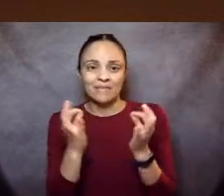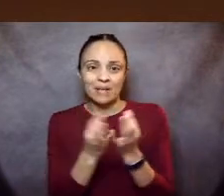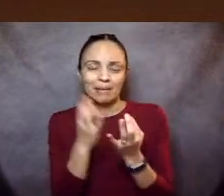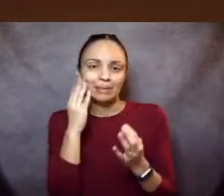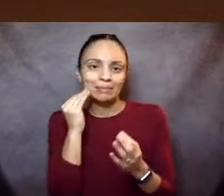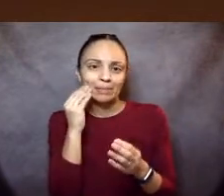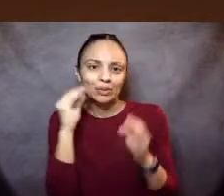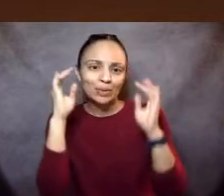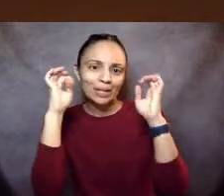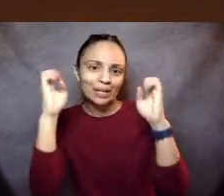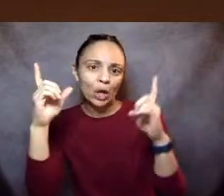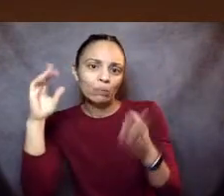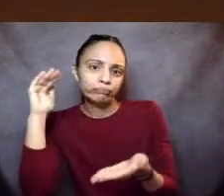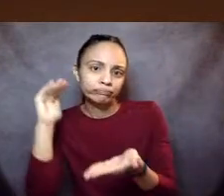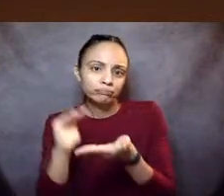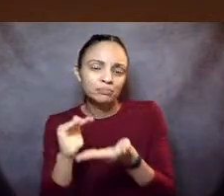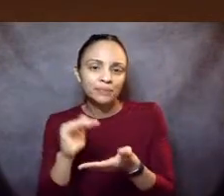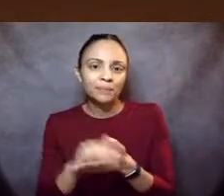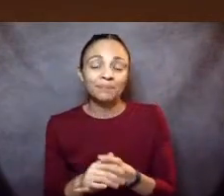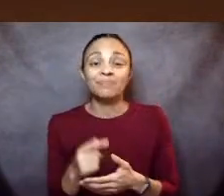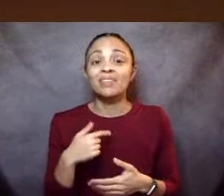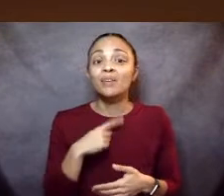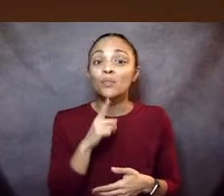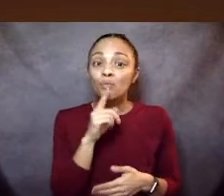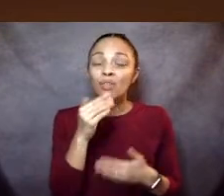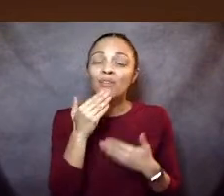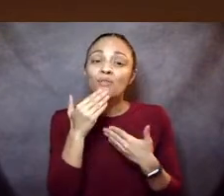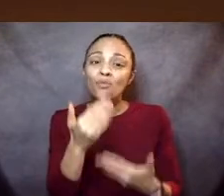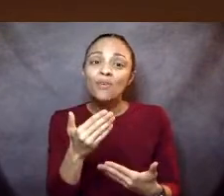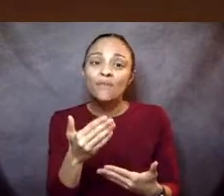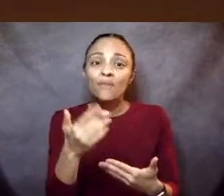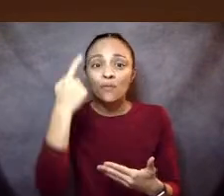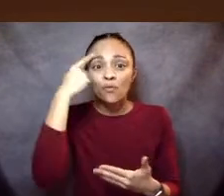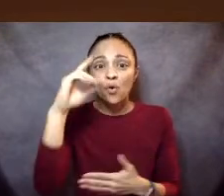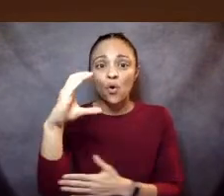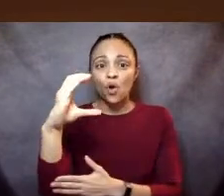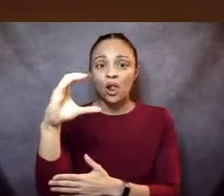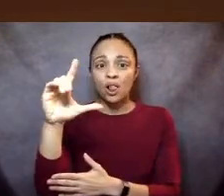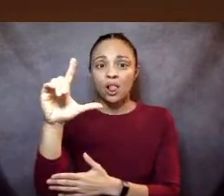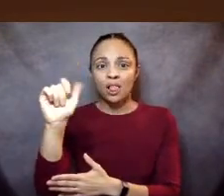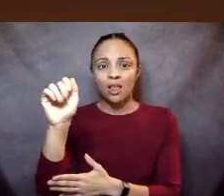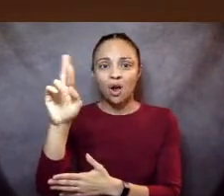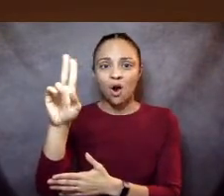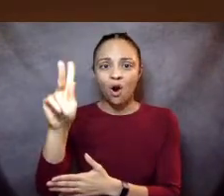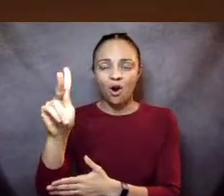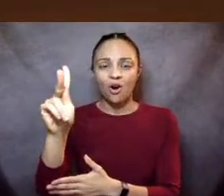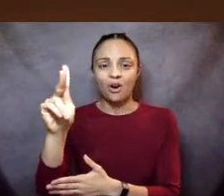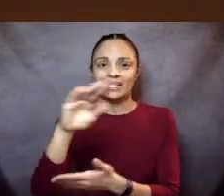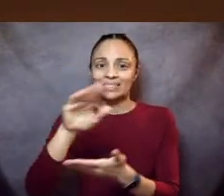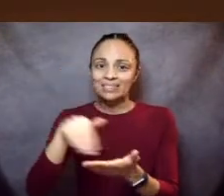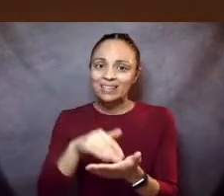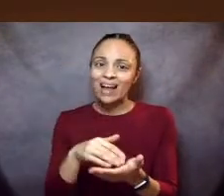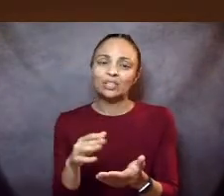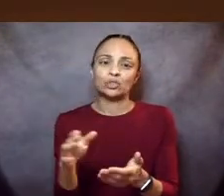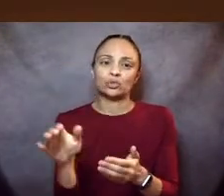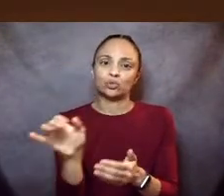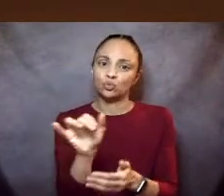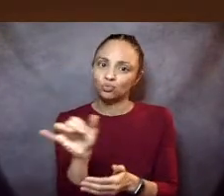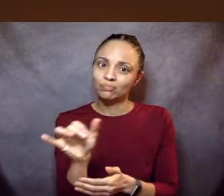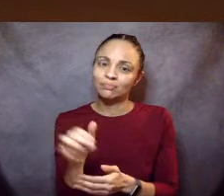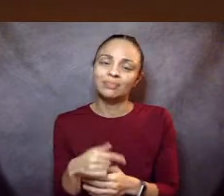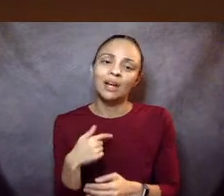nephews. I'm also really grateful for Clark Center. And I'm grateful for the fact that Alvin Ailey founded Clark